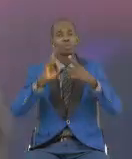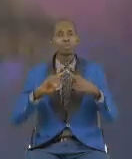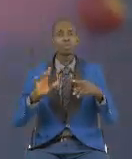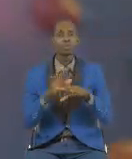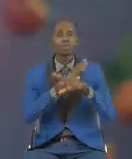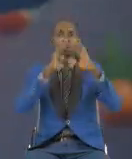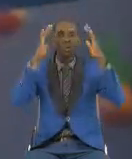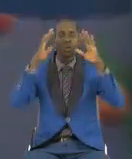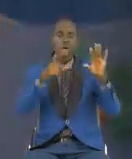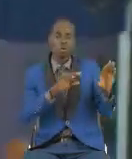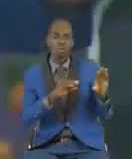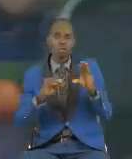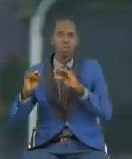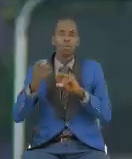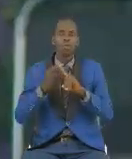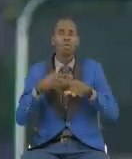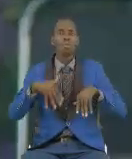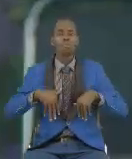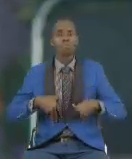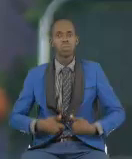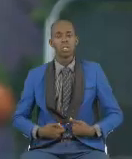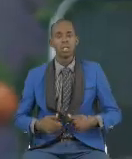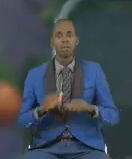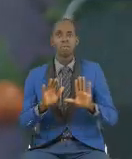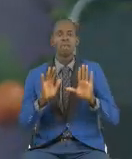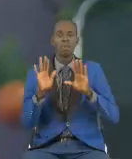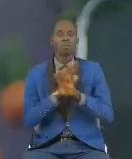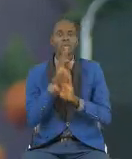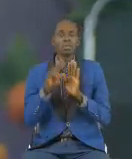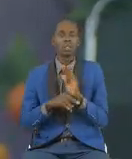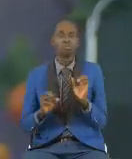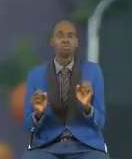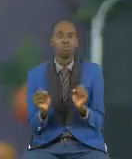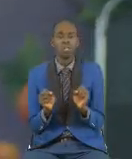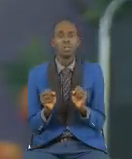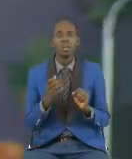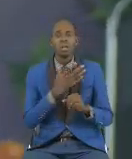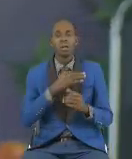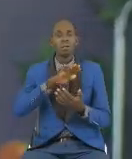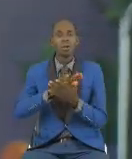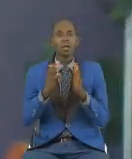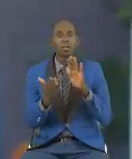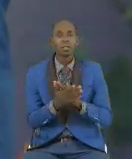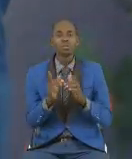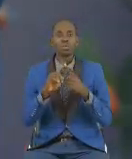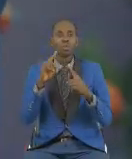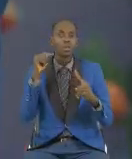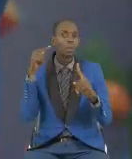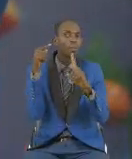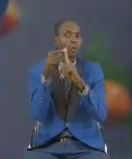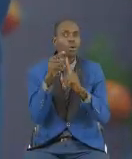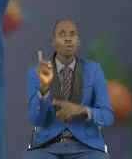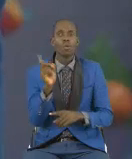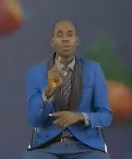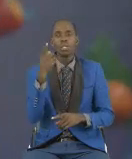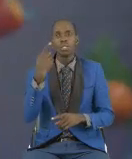transformed from tiredness and fearfulness and timidity, and they came to a point when the religion